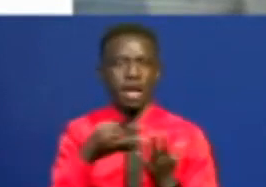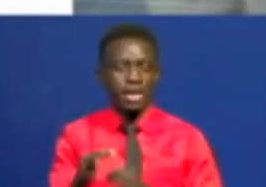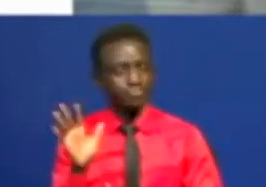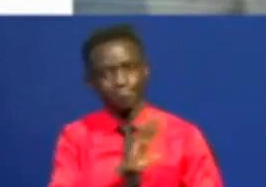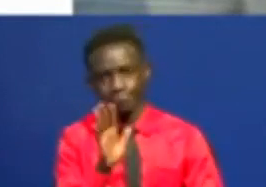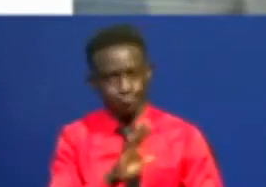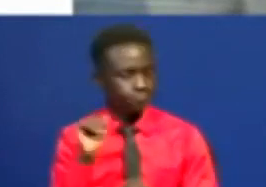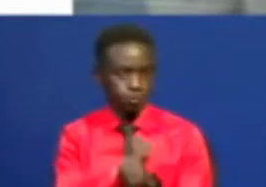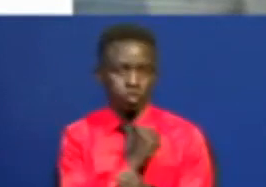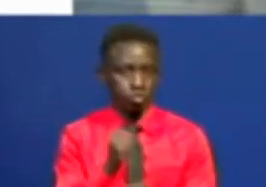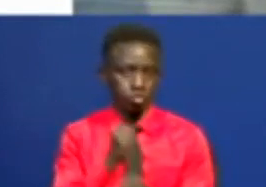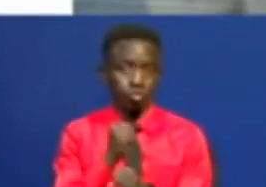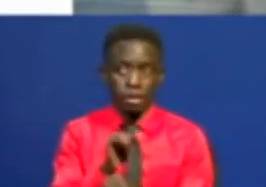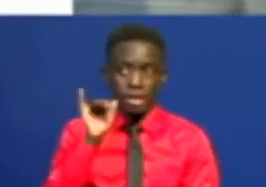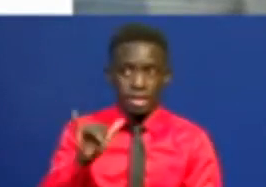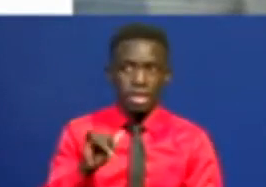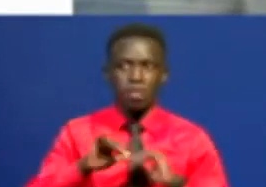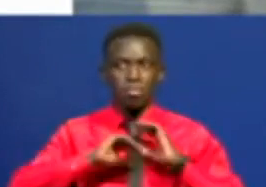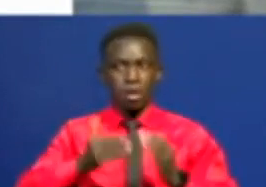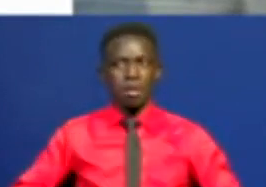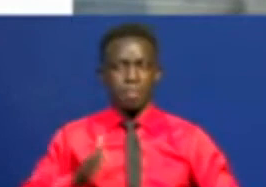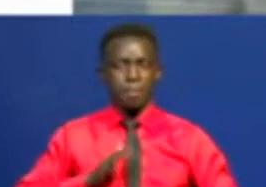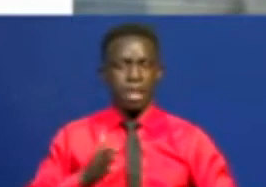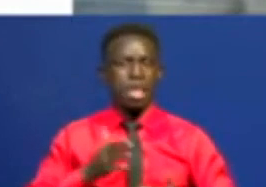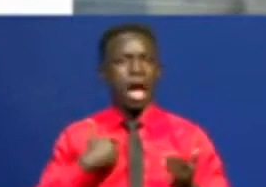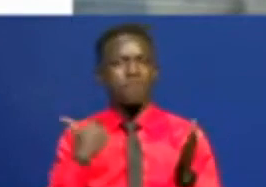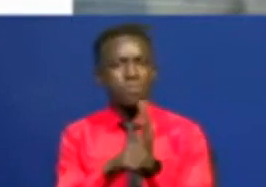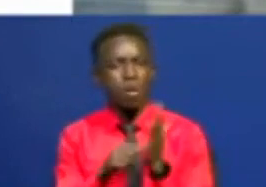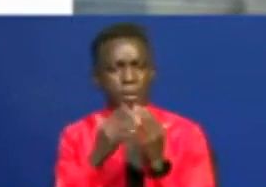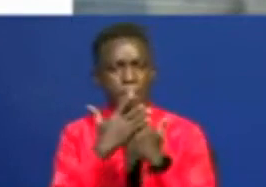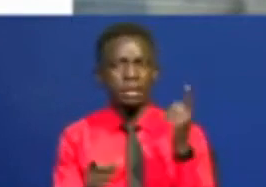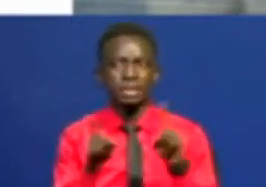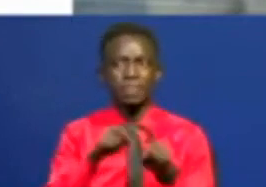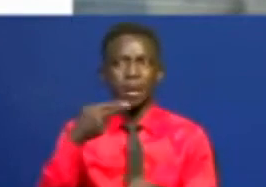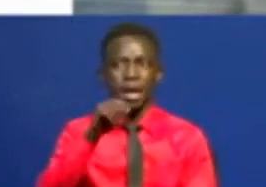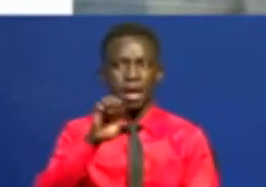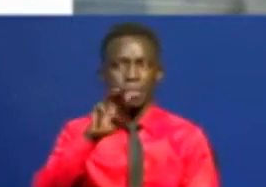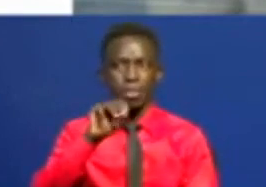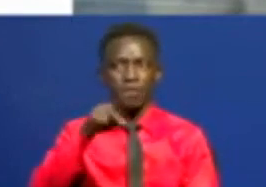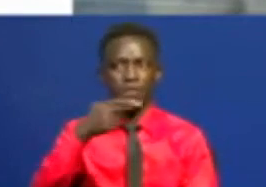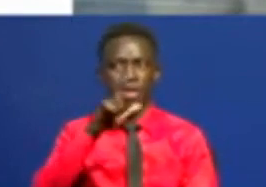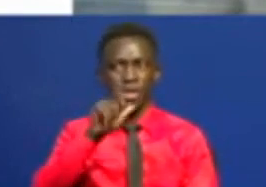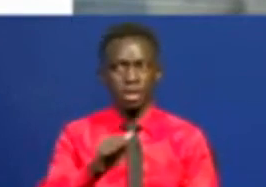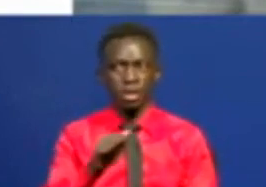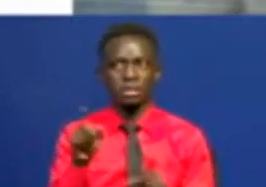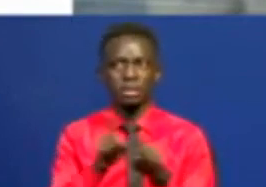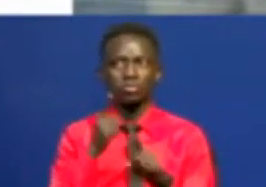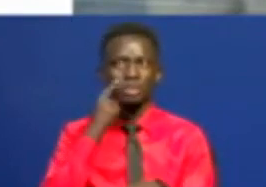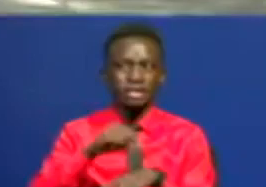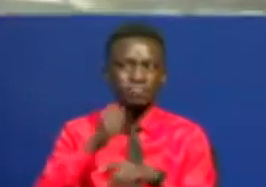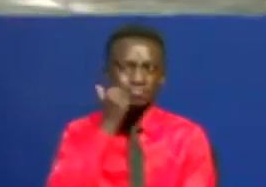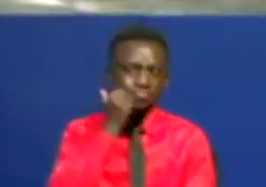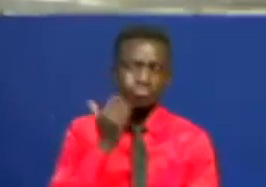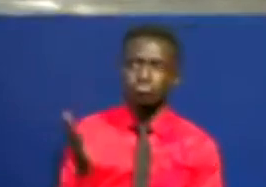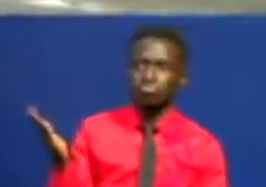mothers, persons with blood disorders like hemophilia, skin condition like eczema, a person with